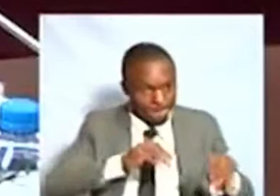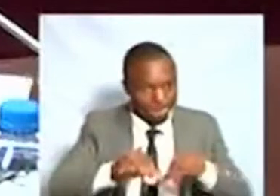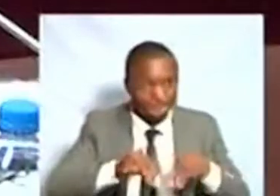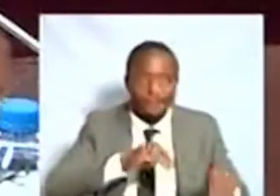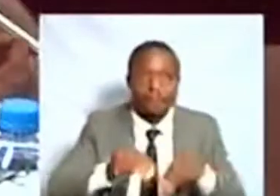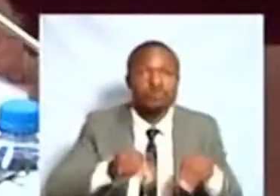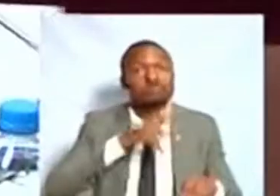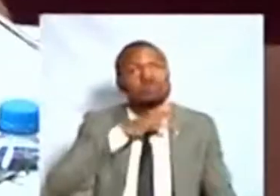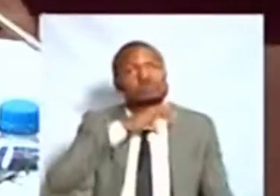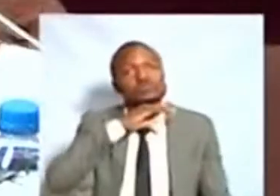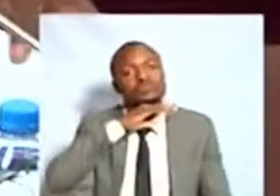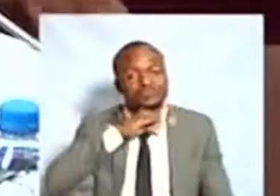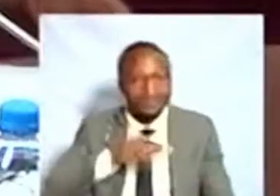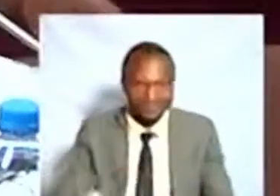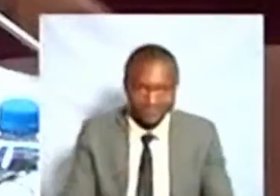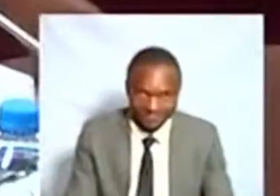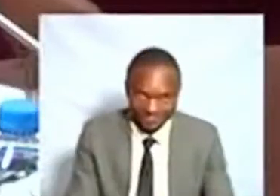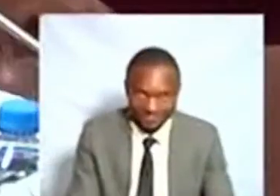domestic waste.